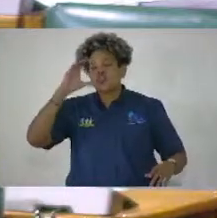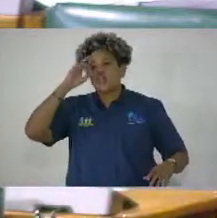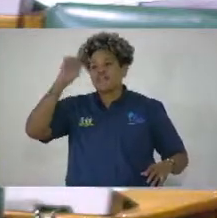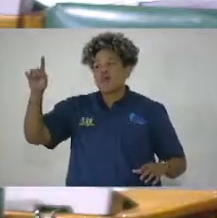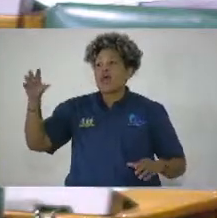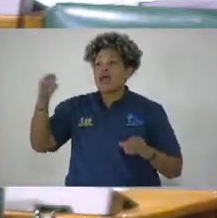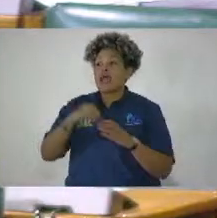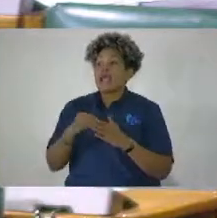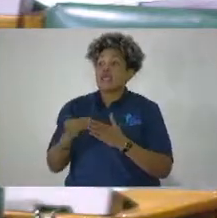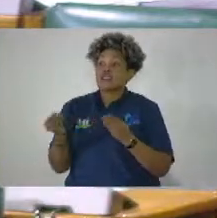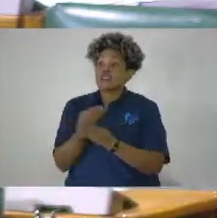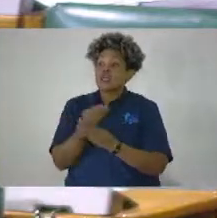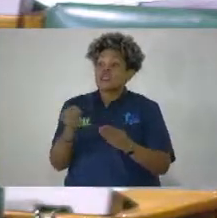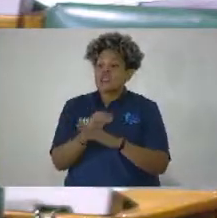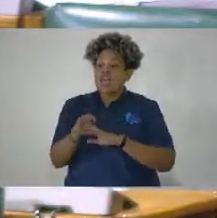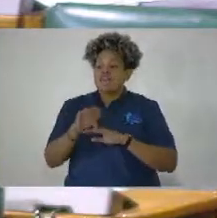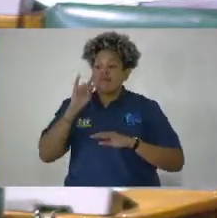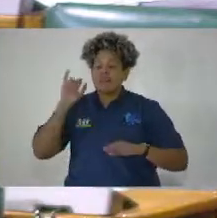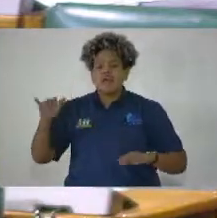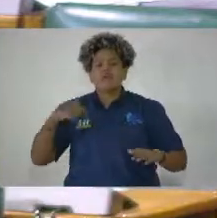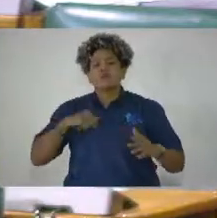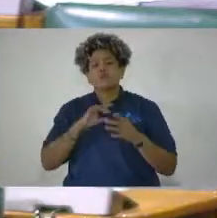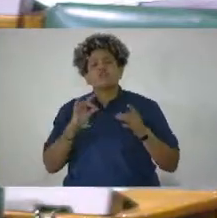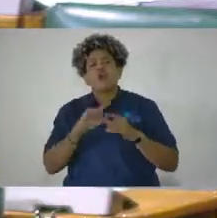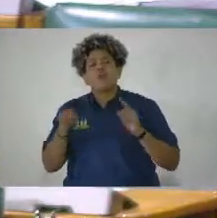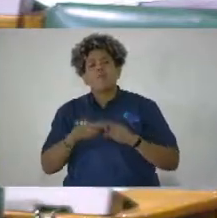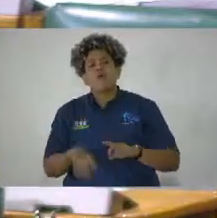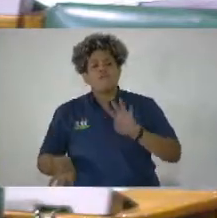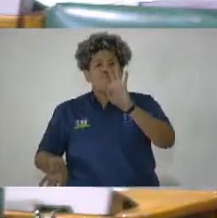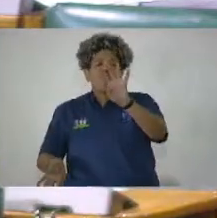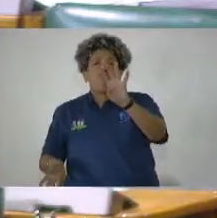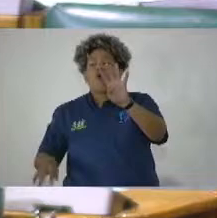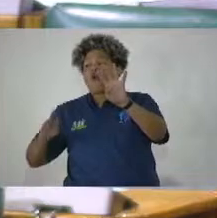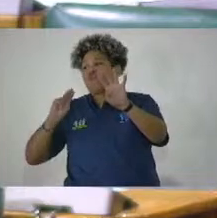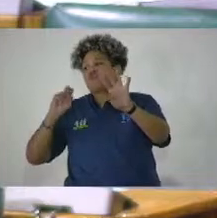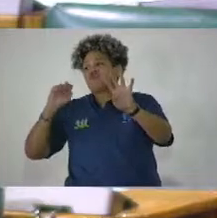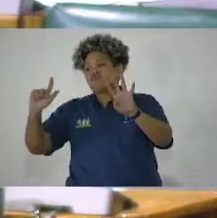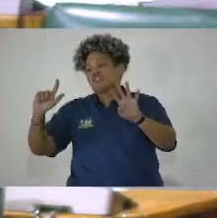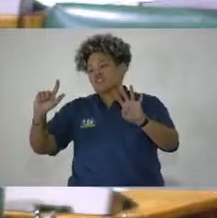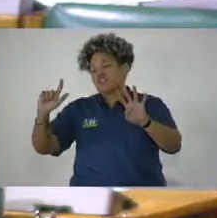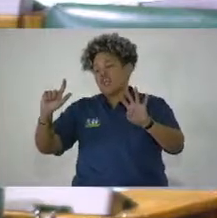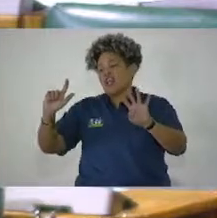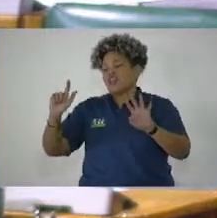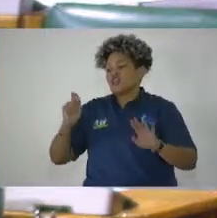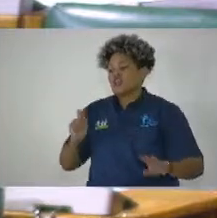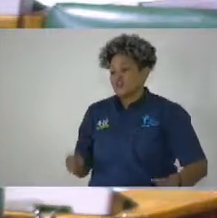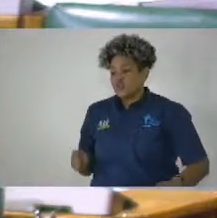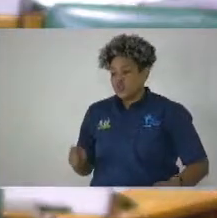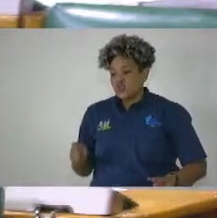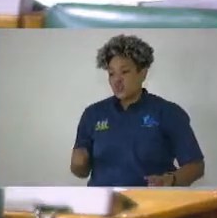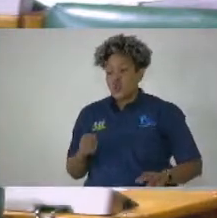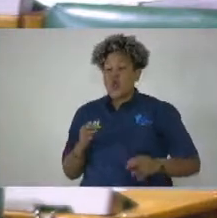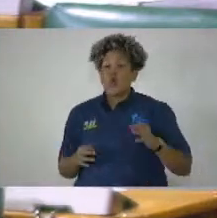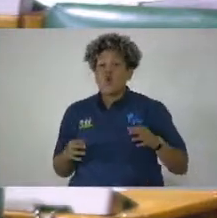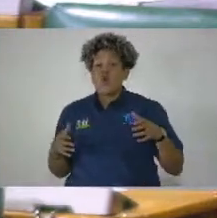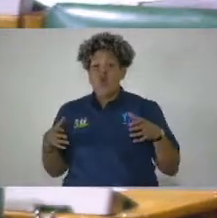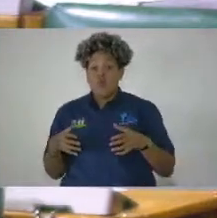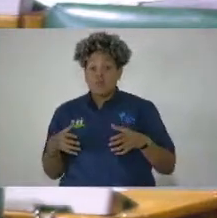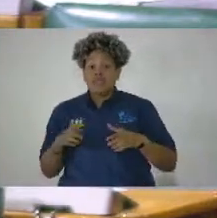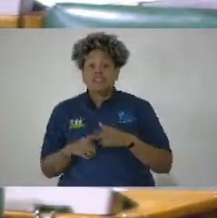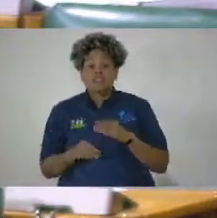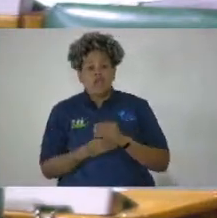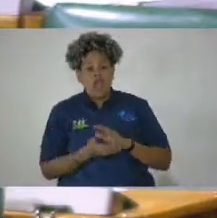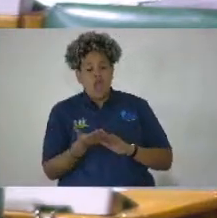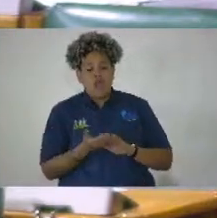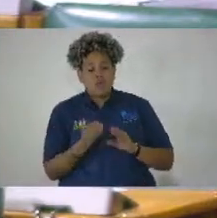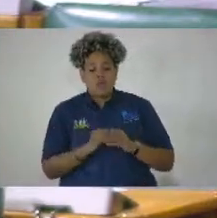engage a transaction advisor for that. So we're talking about 4 regional judicial court complexes that are underway